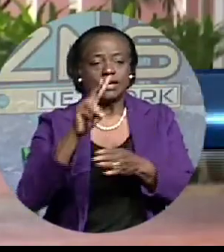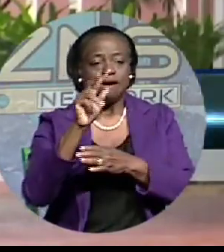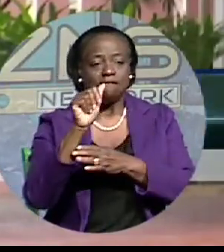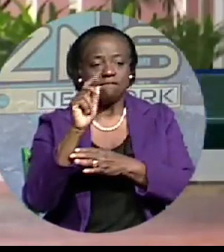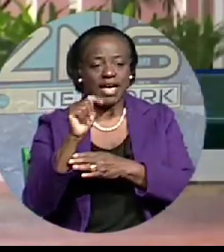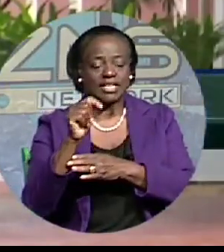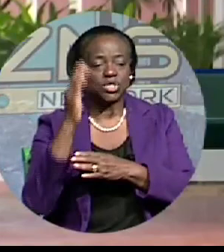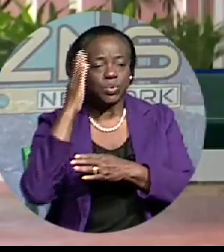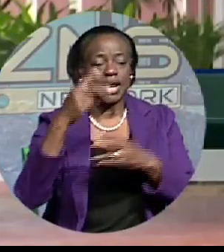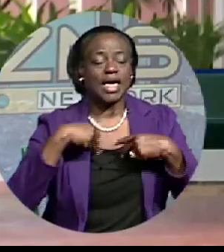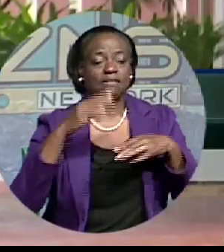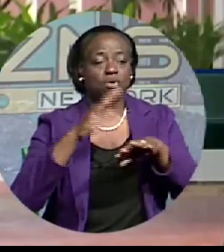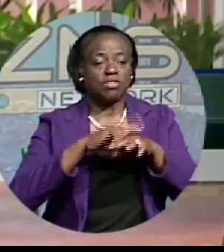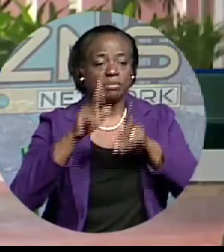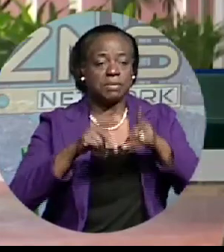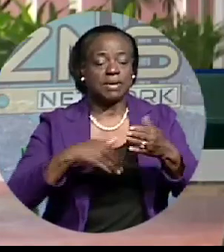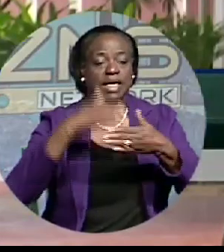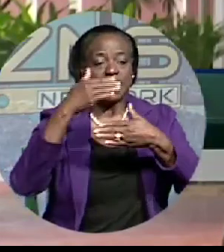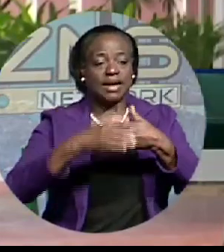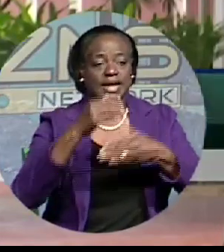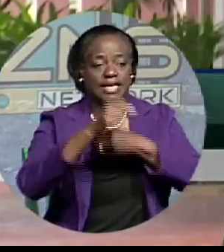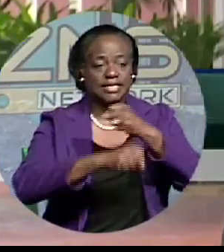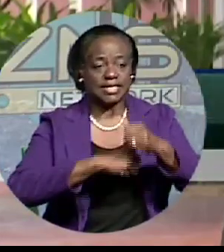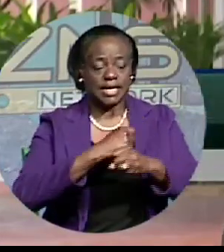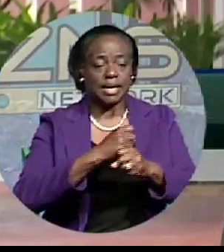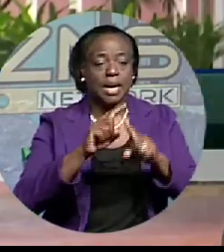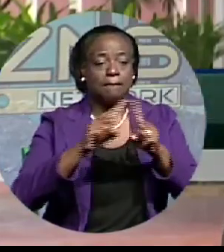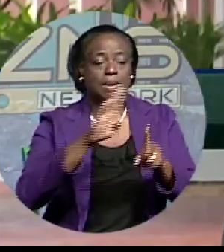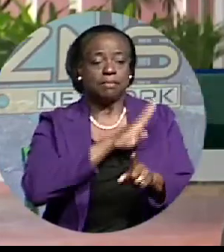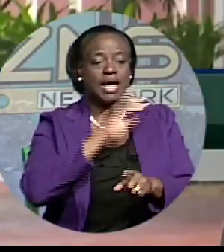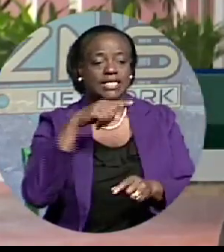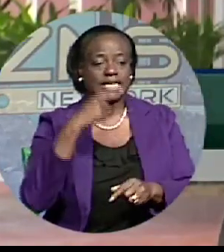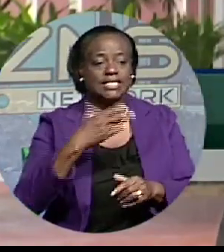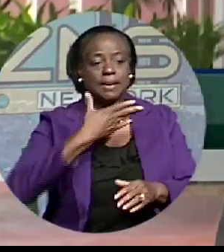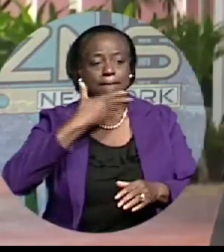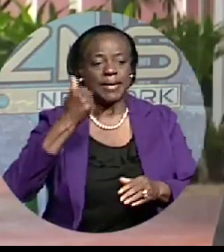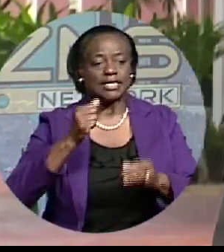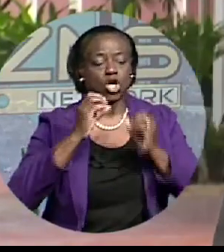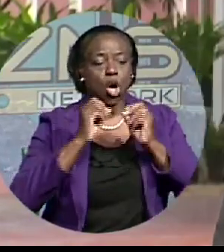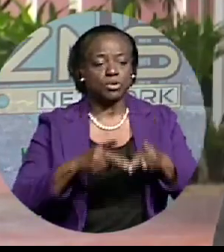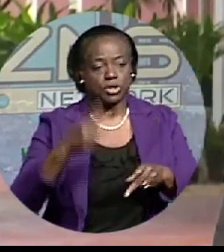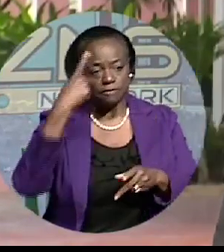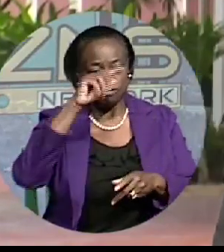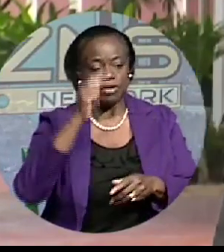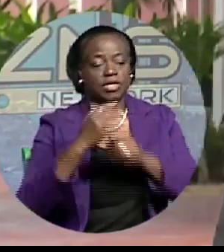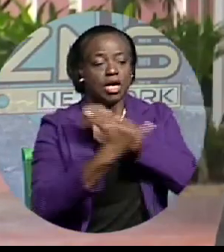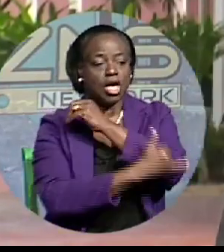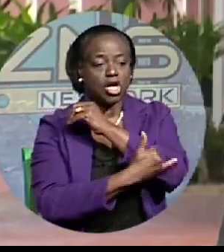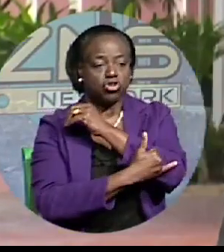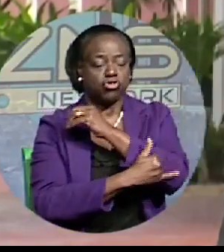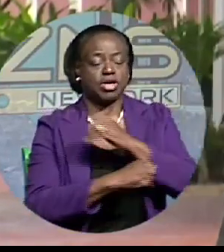have next year, Dr. Brash says it's still the best option for the country. Siaska Adderley, ZNS Network News.